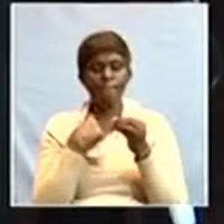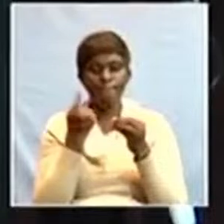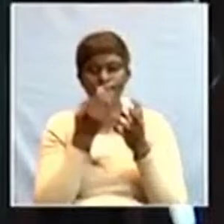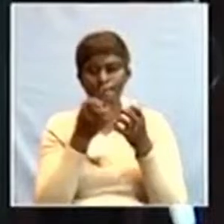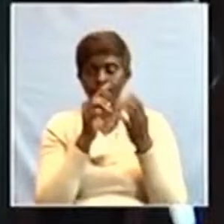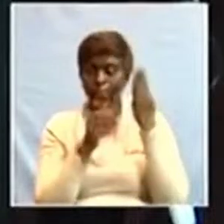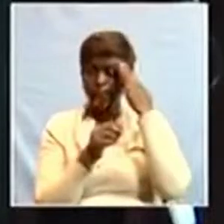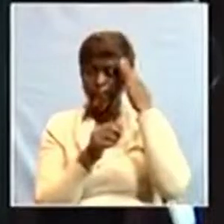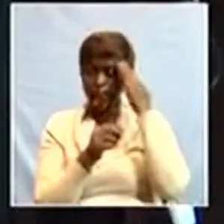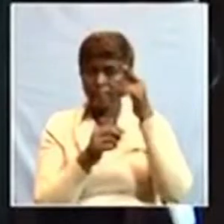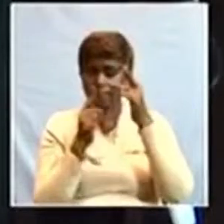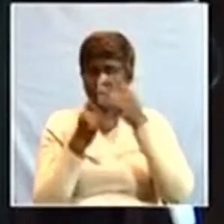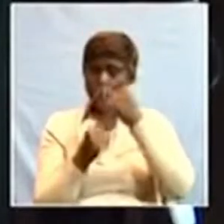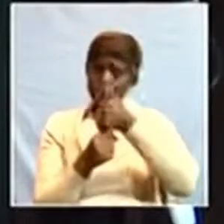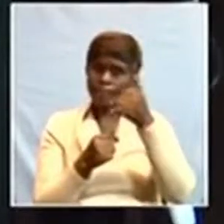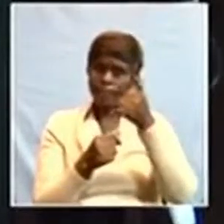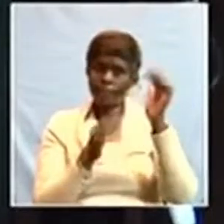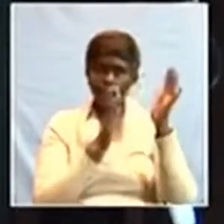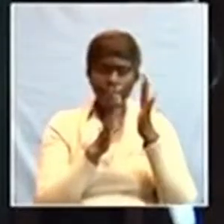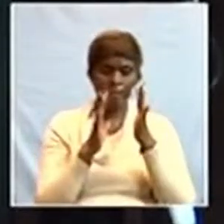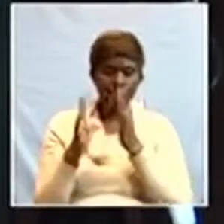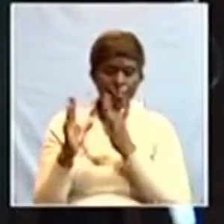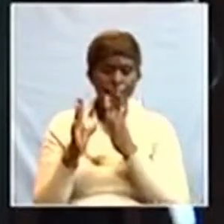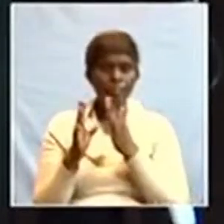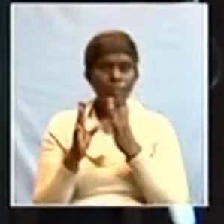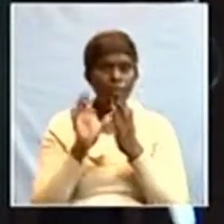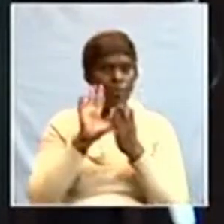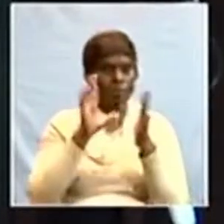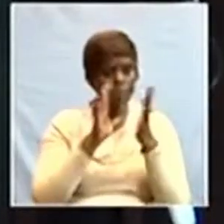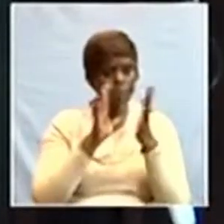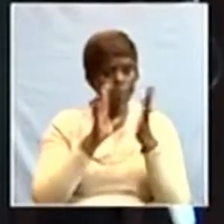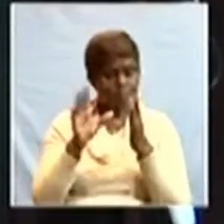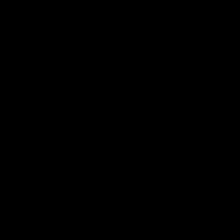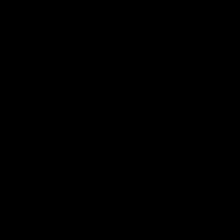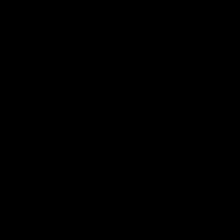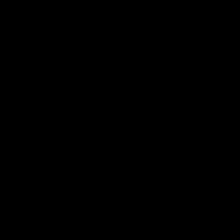find out what other options, what's your plan B?